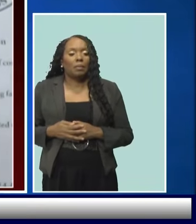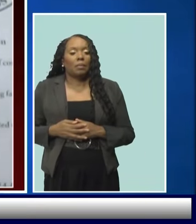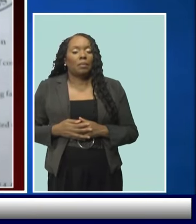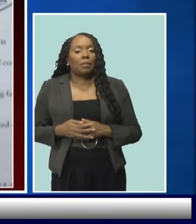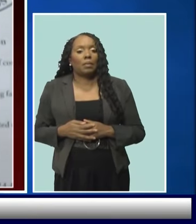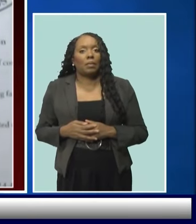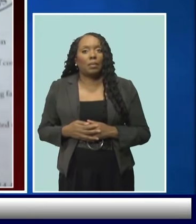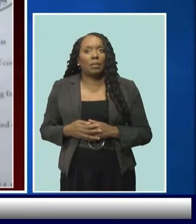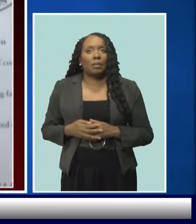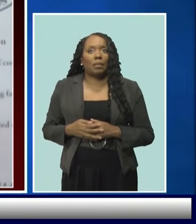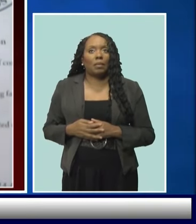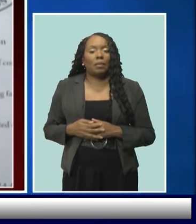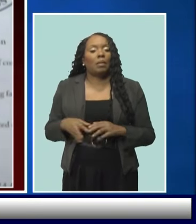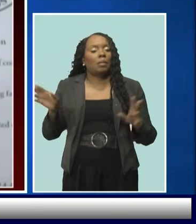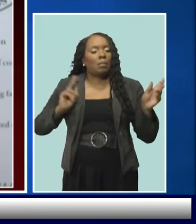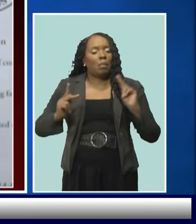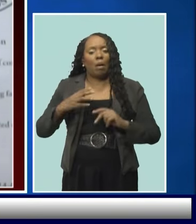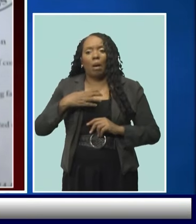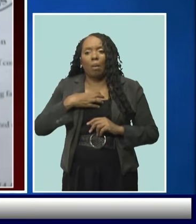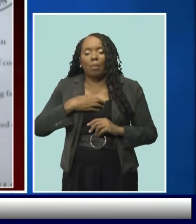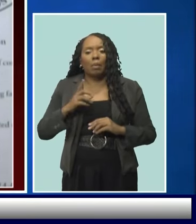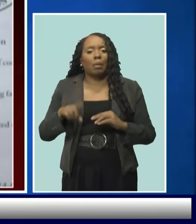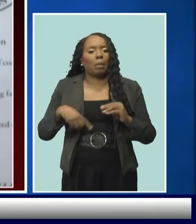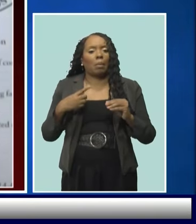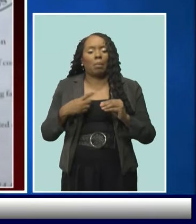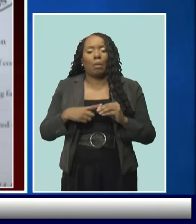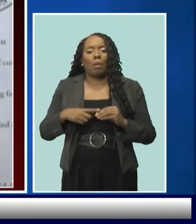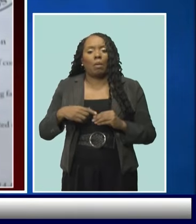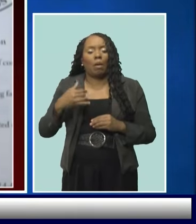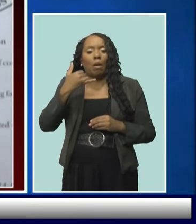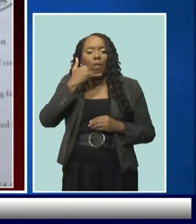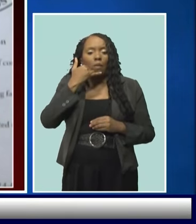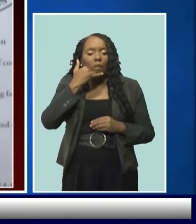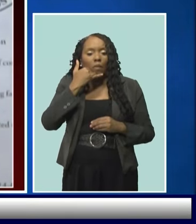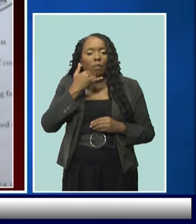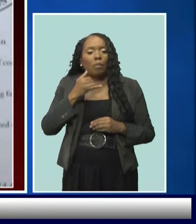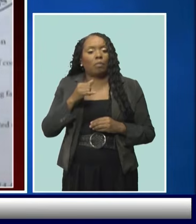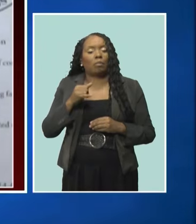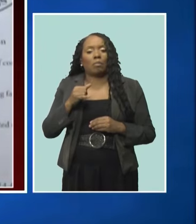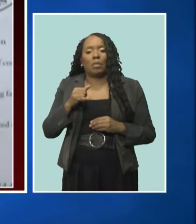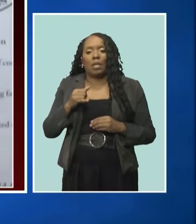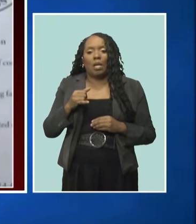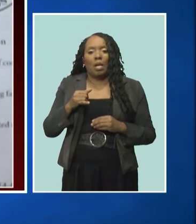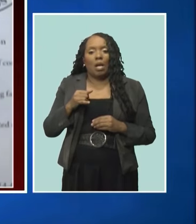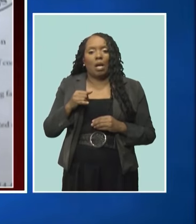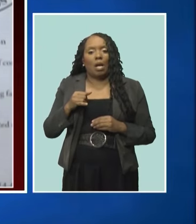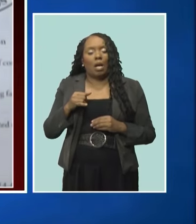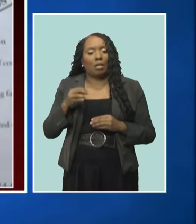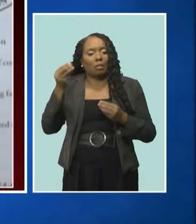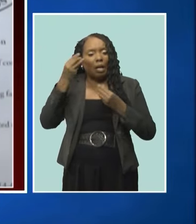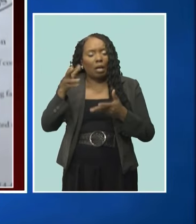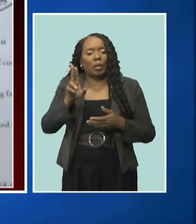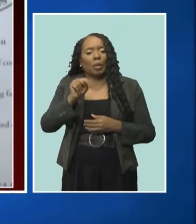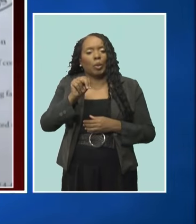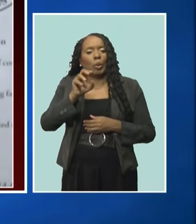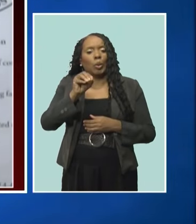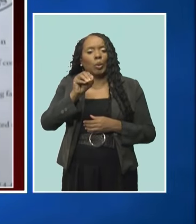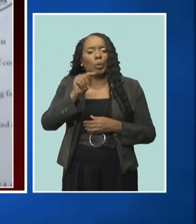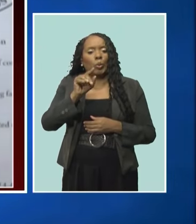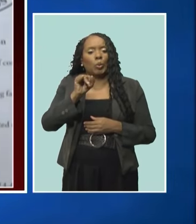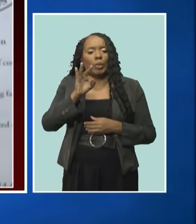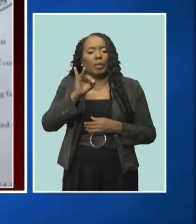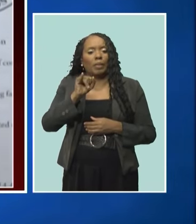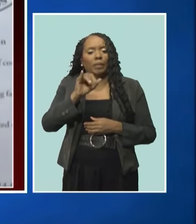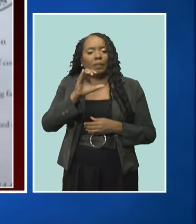to notify them. So we had a lot of cases of persons who had excessive charges. Persons were complaining that they did